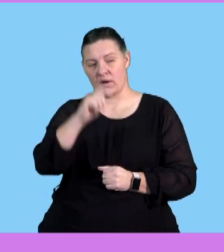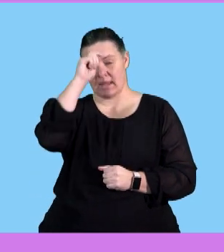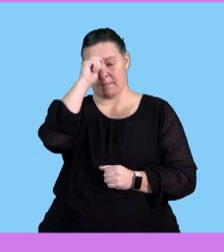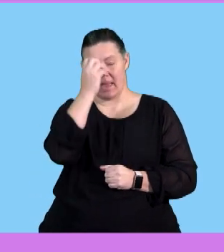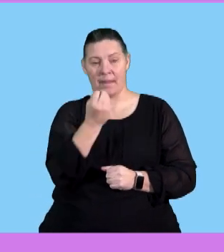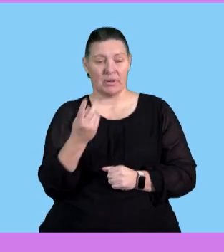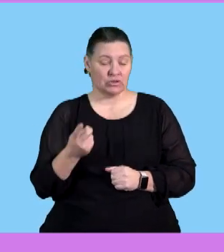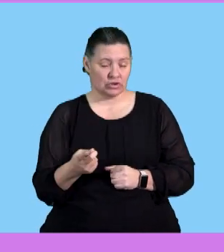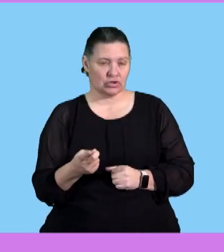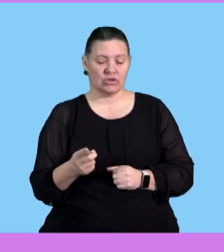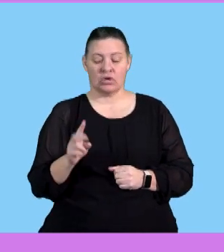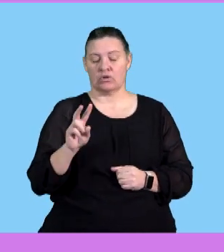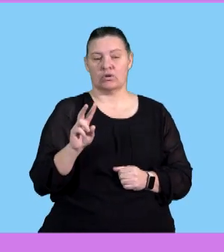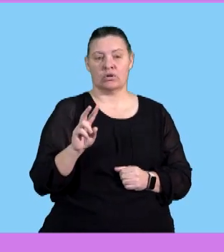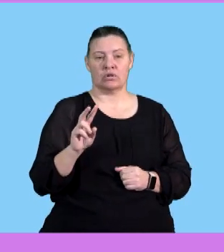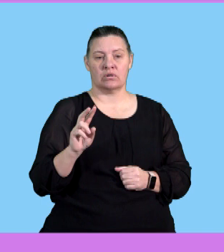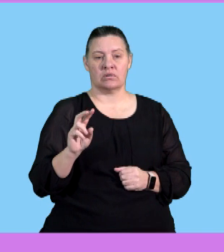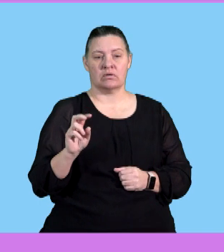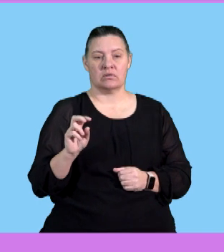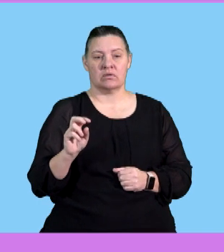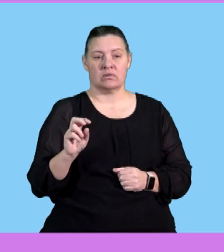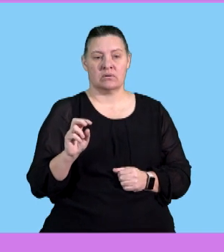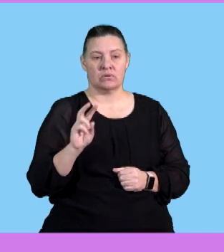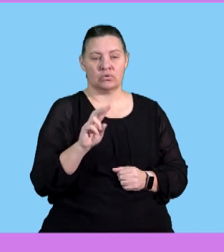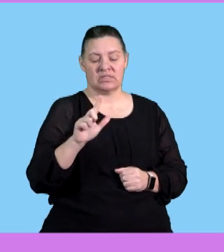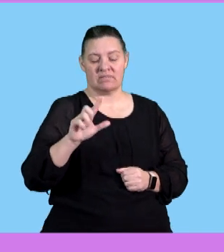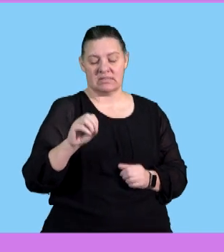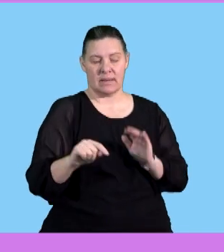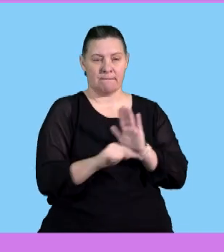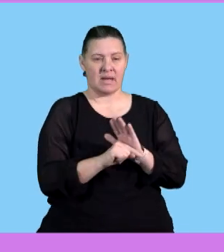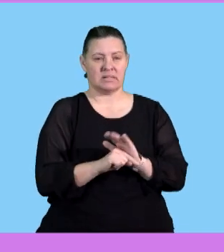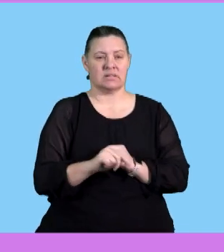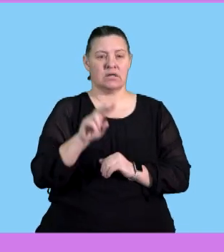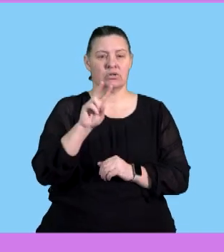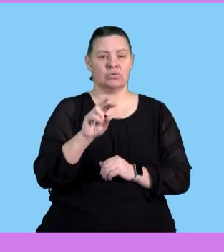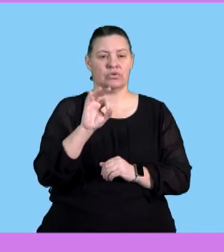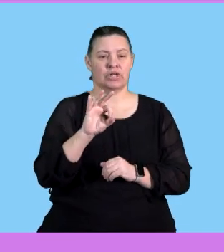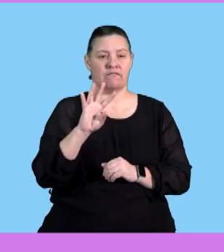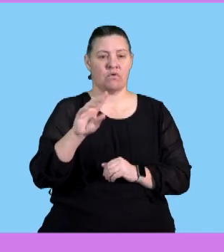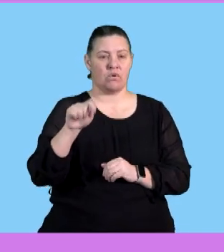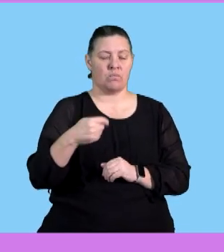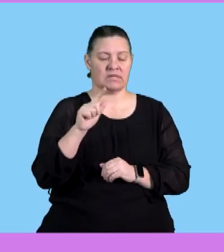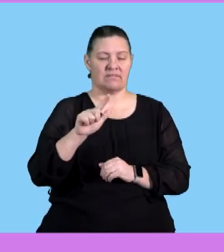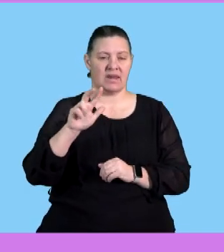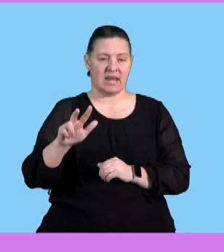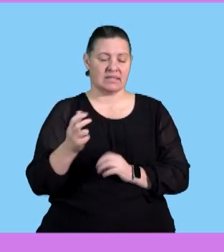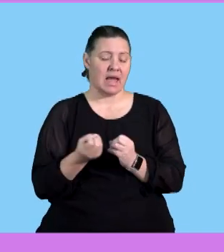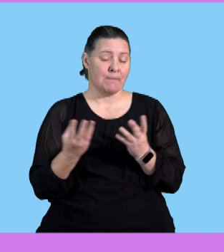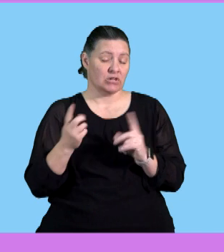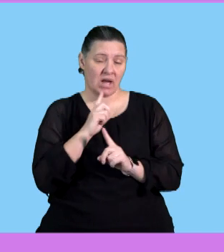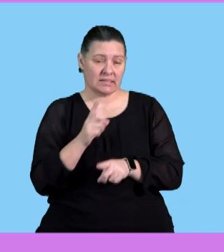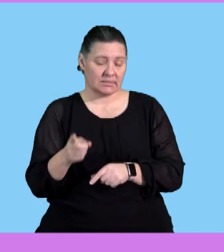234.78. So for a cap, it's going to be 270 minus